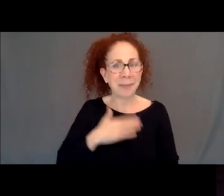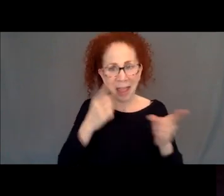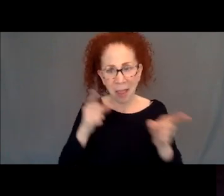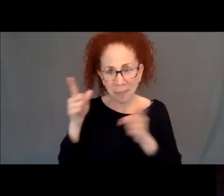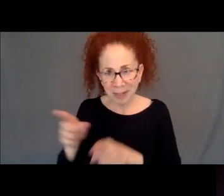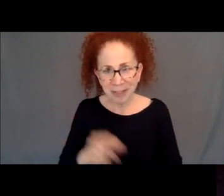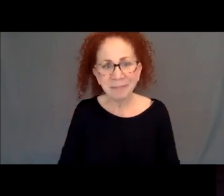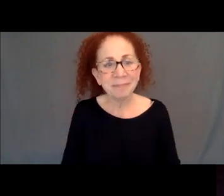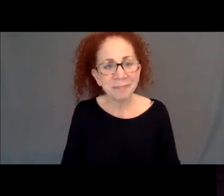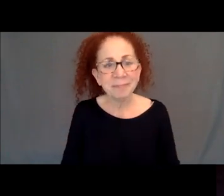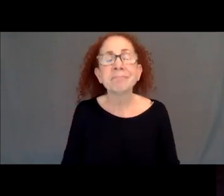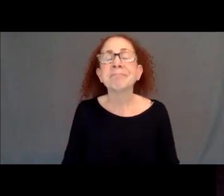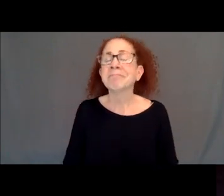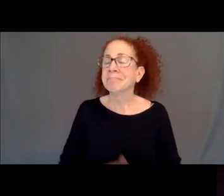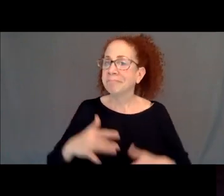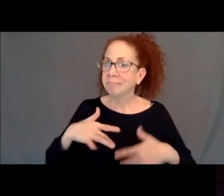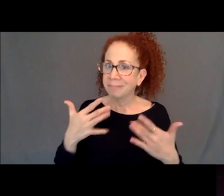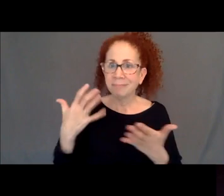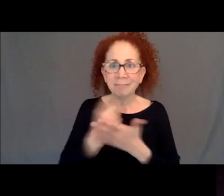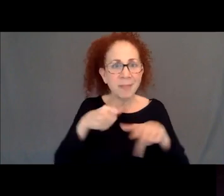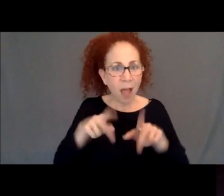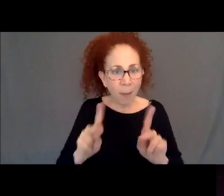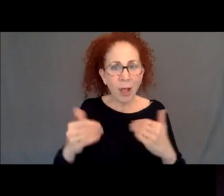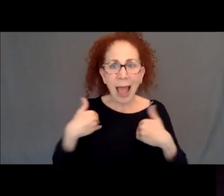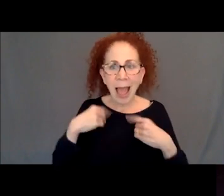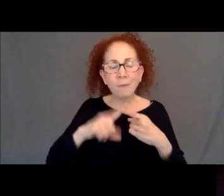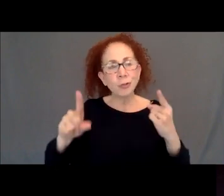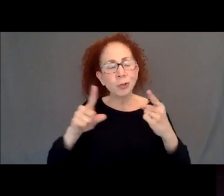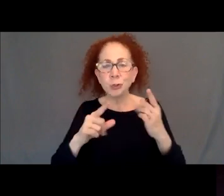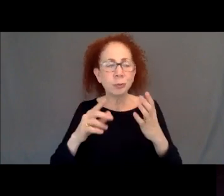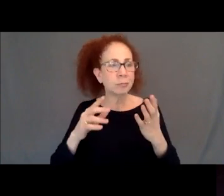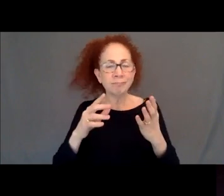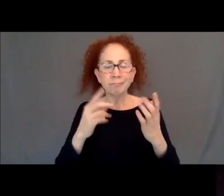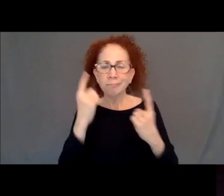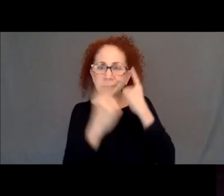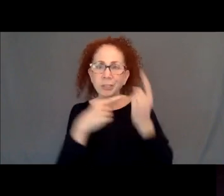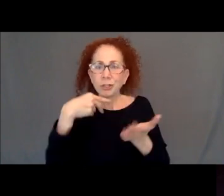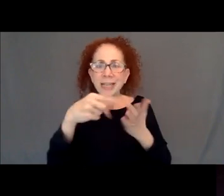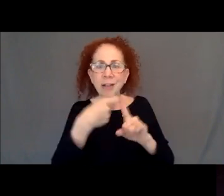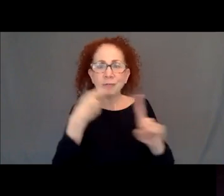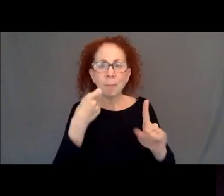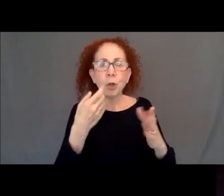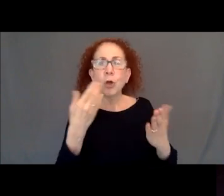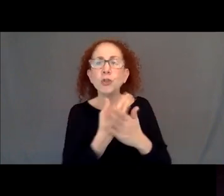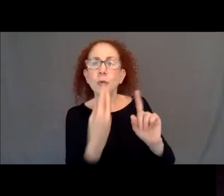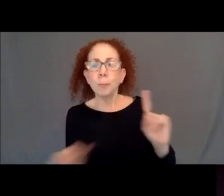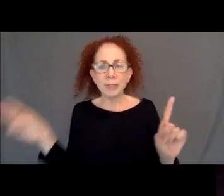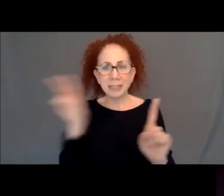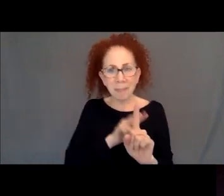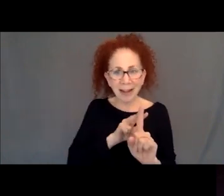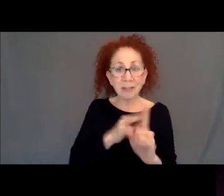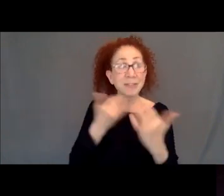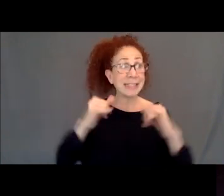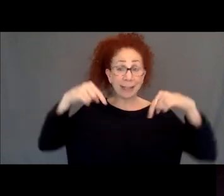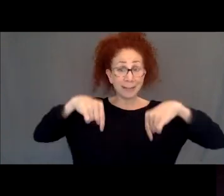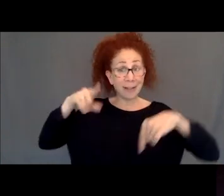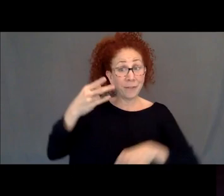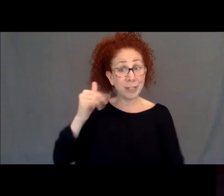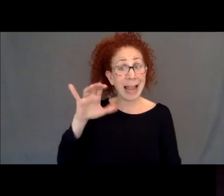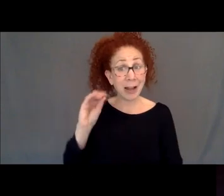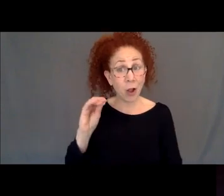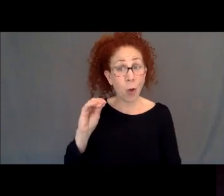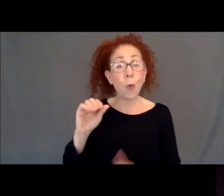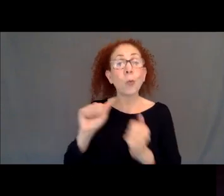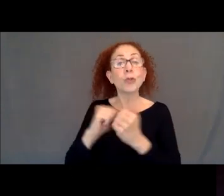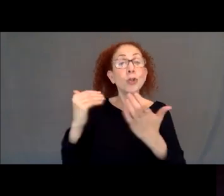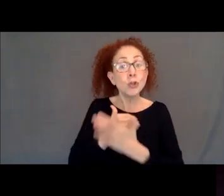happened. I've had the opportunity to explore dance from a completely different perspective, still with Philadanco, with this